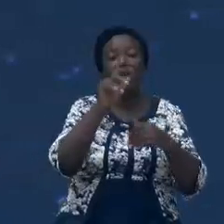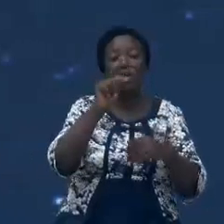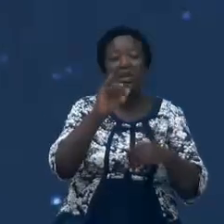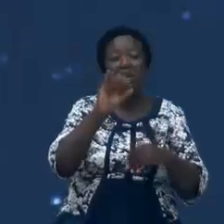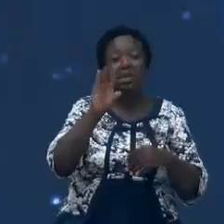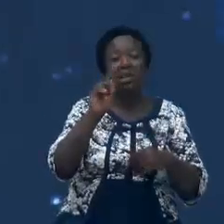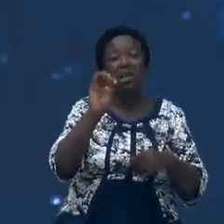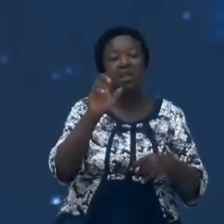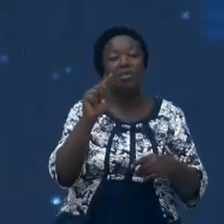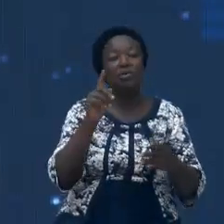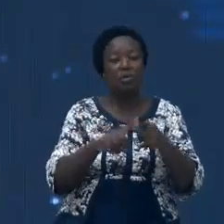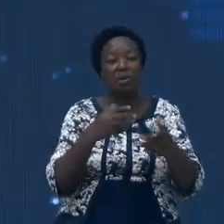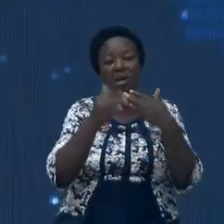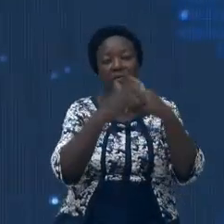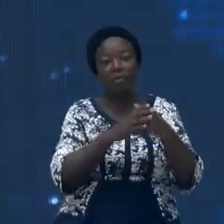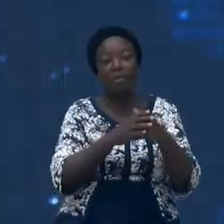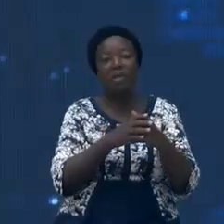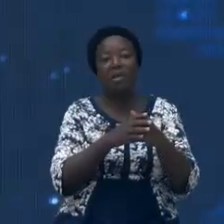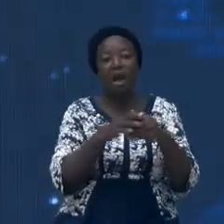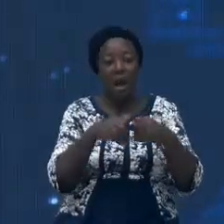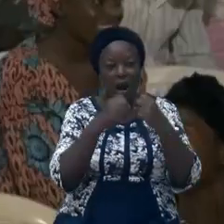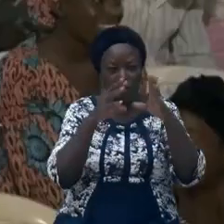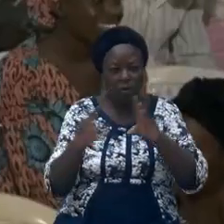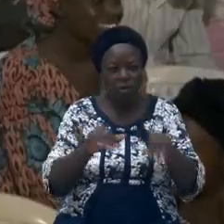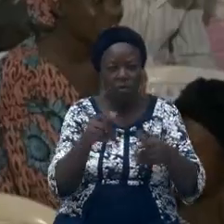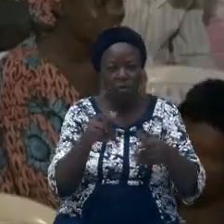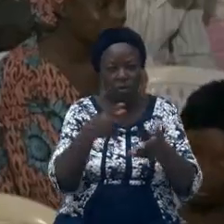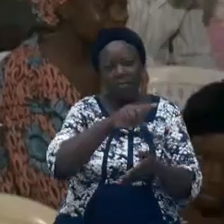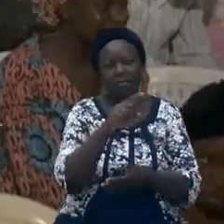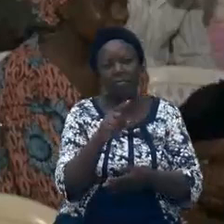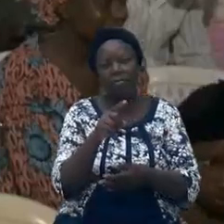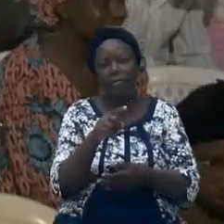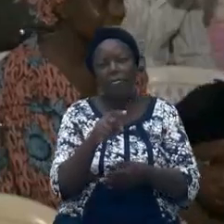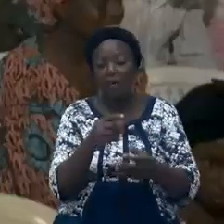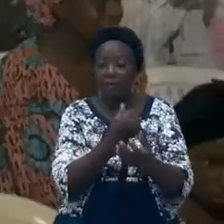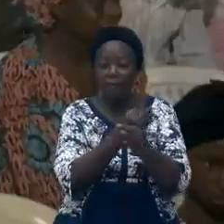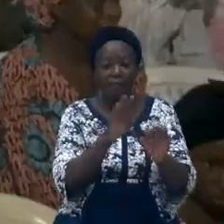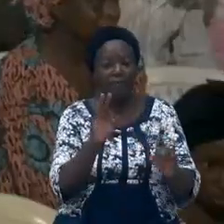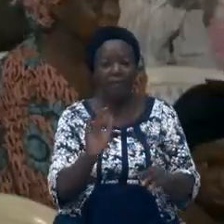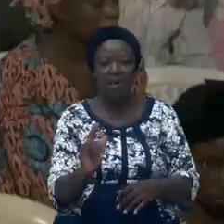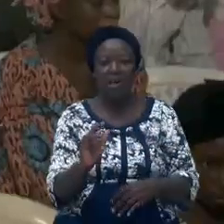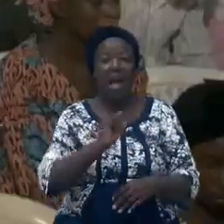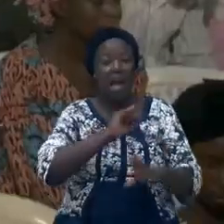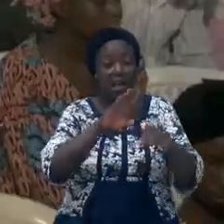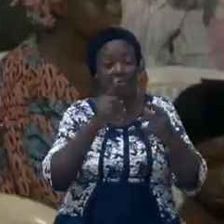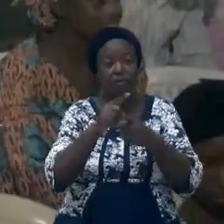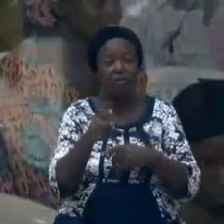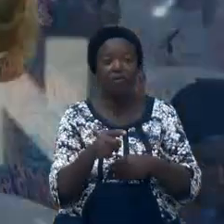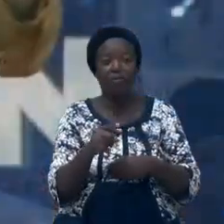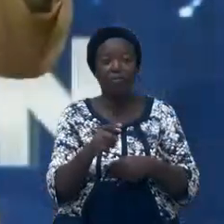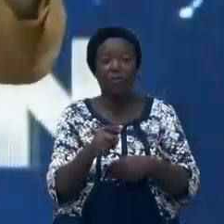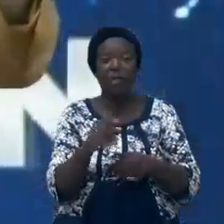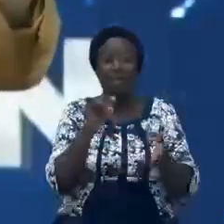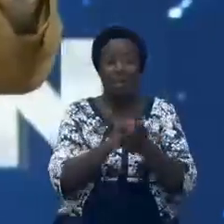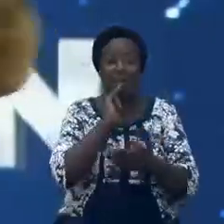heaven. I said the ticket to heaven. How much do you pay?